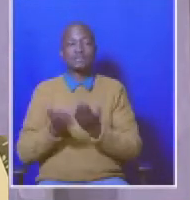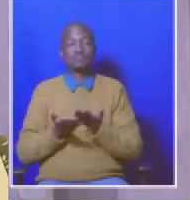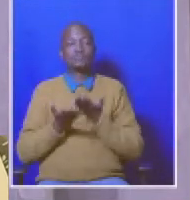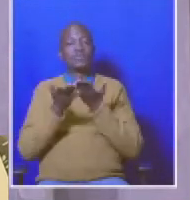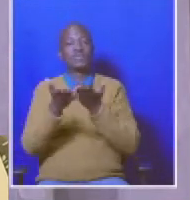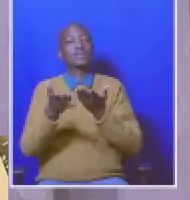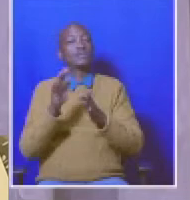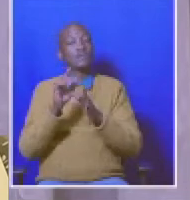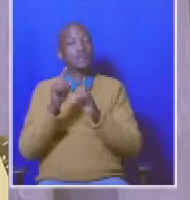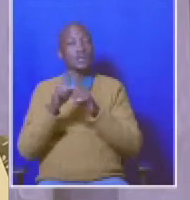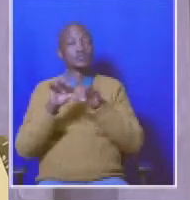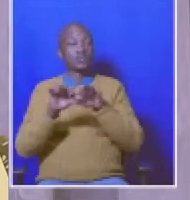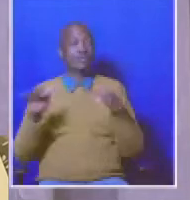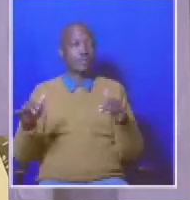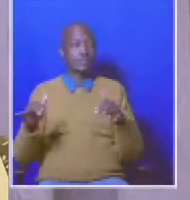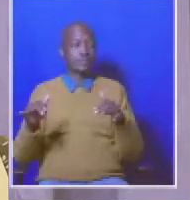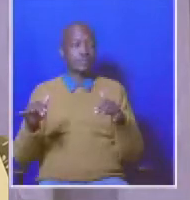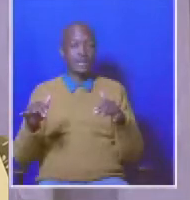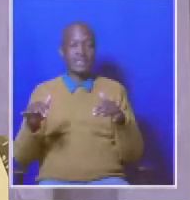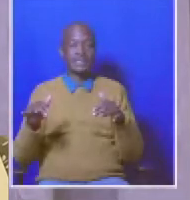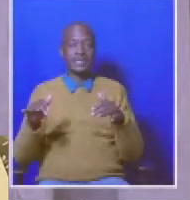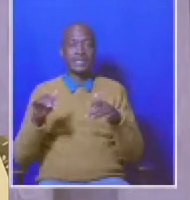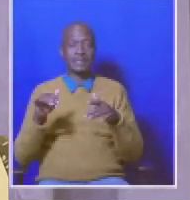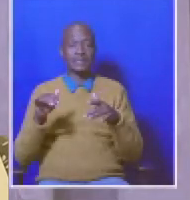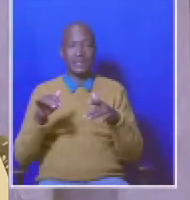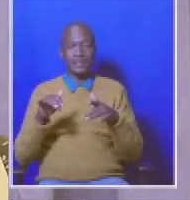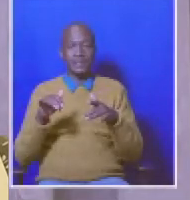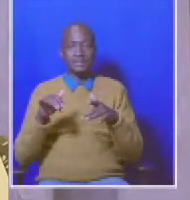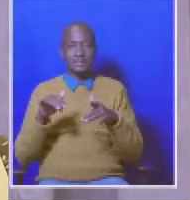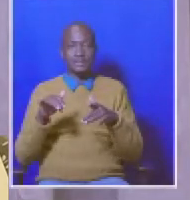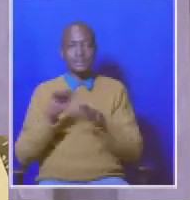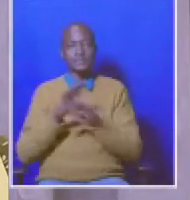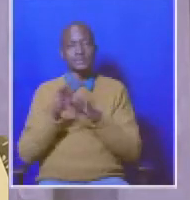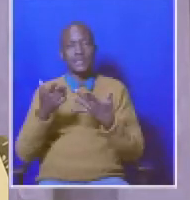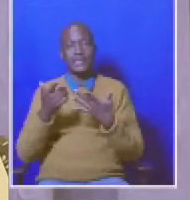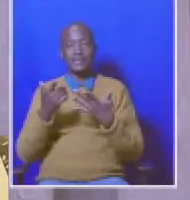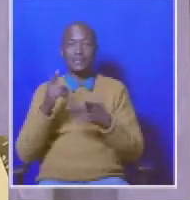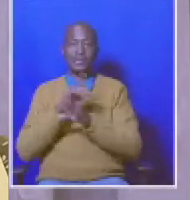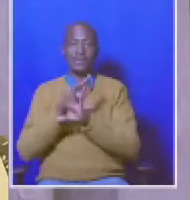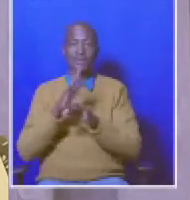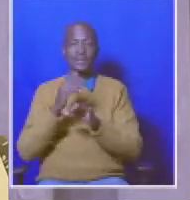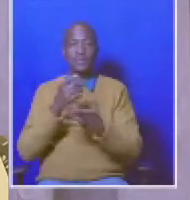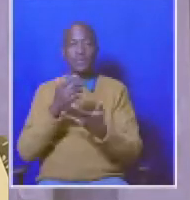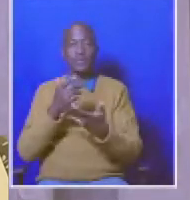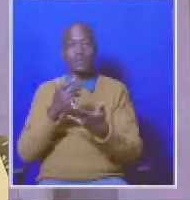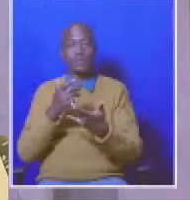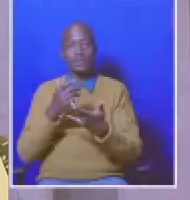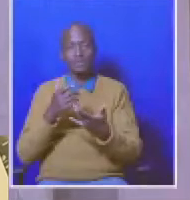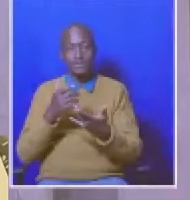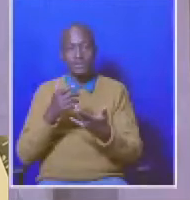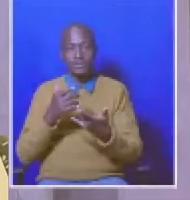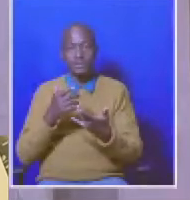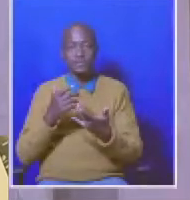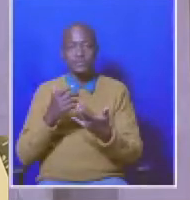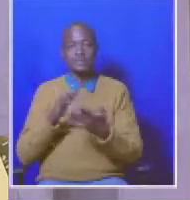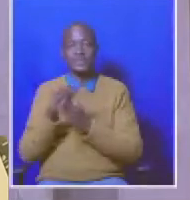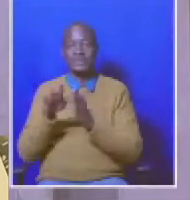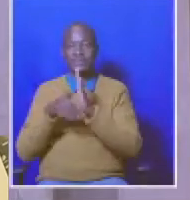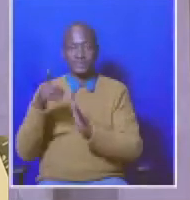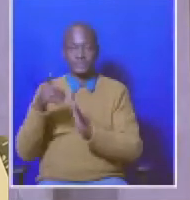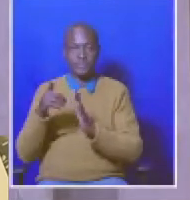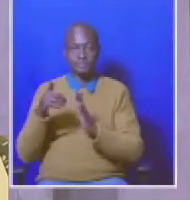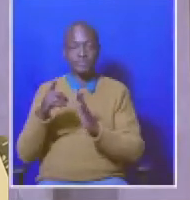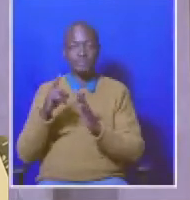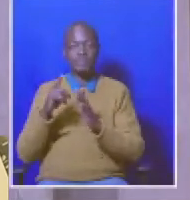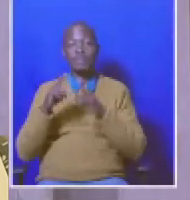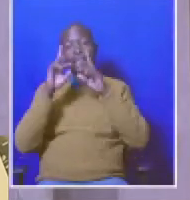people, driving infrastructure investments, and advancing local economic development.